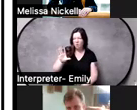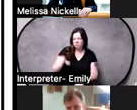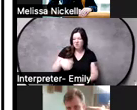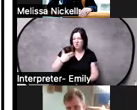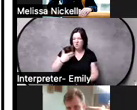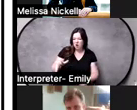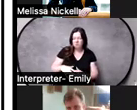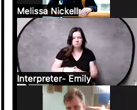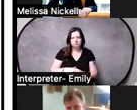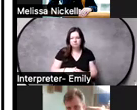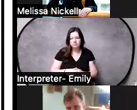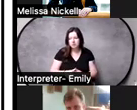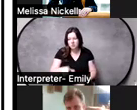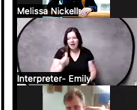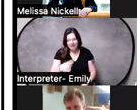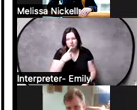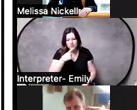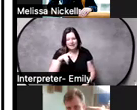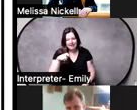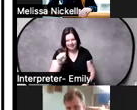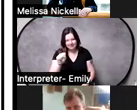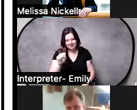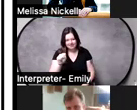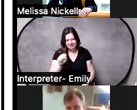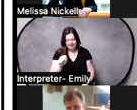Maybe if your grant was submitted to a study section,